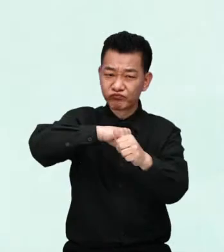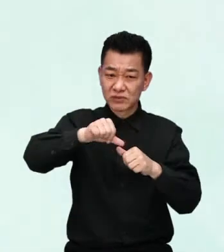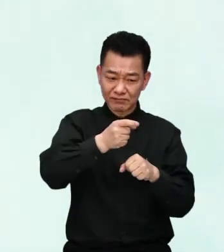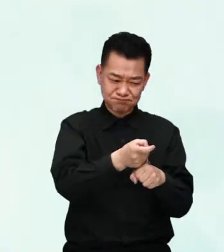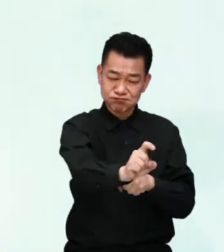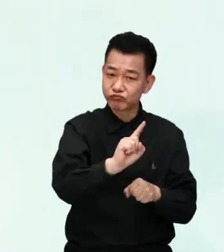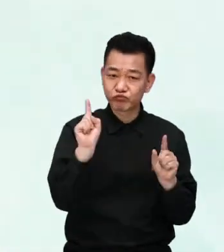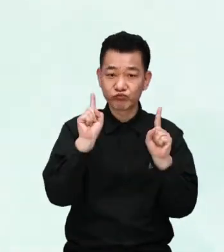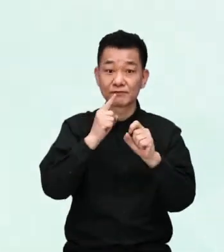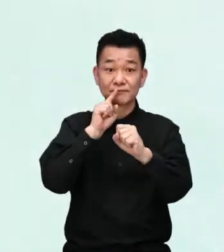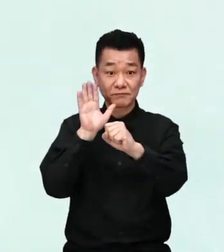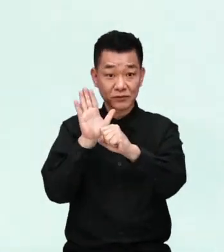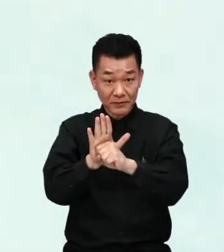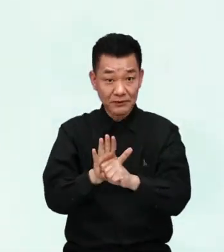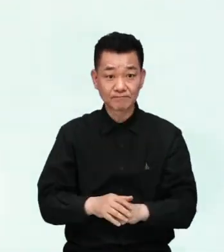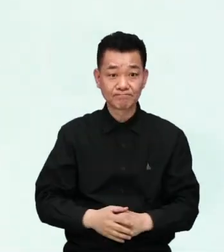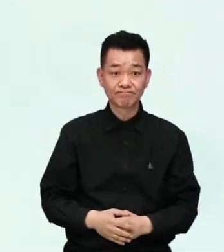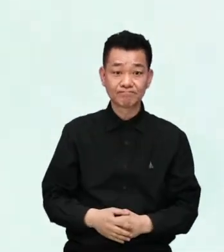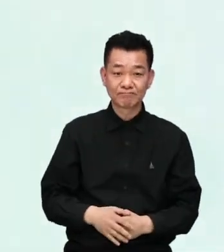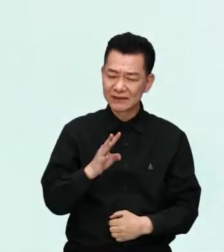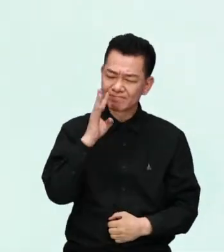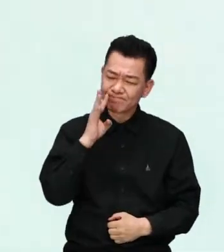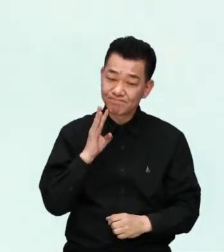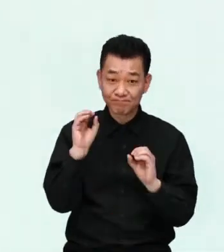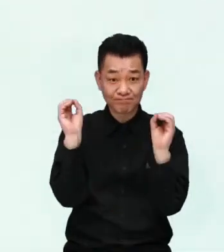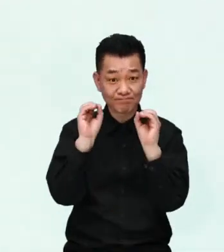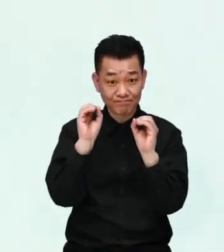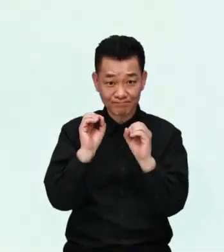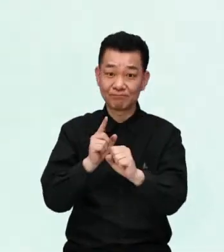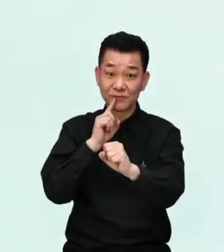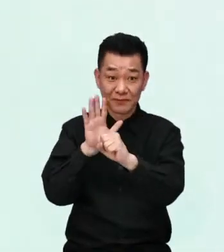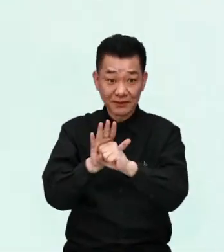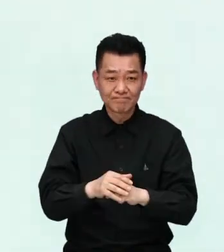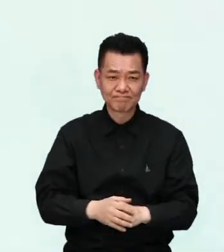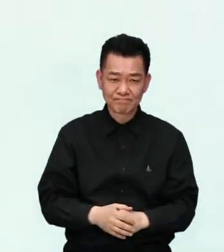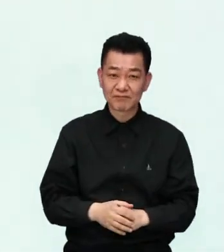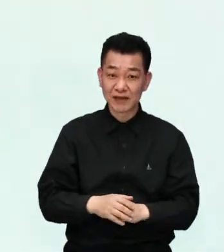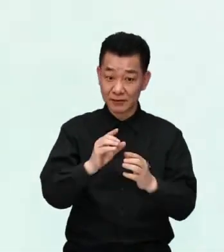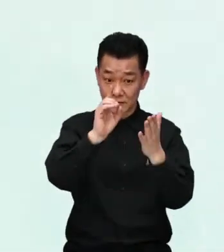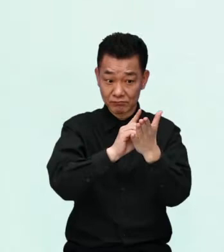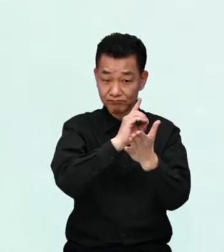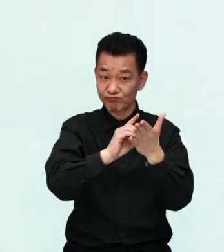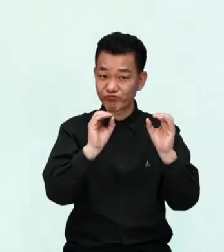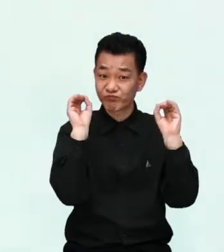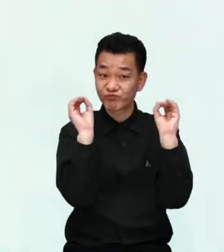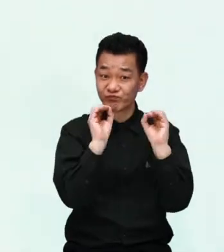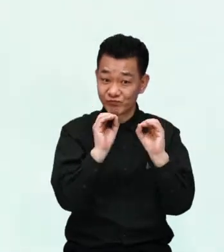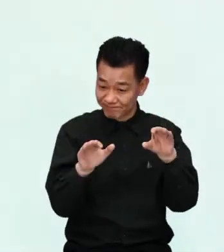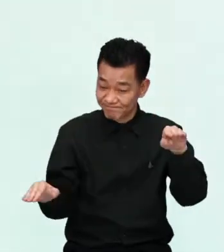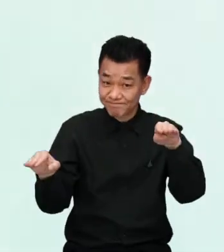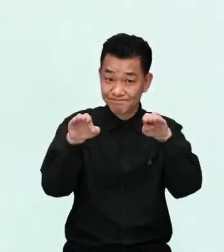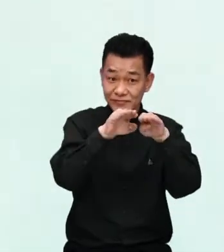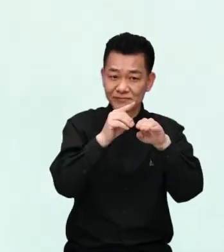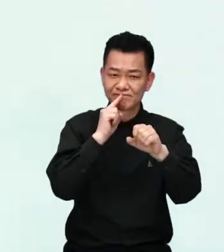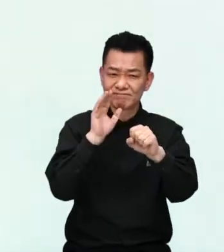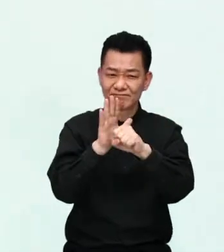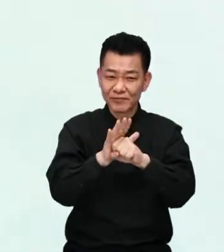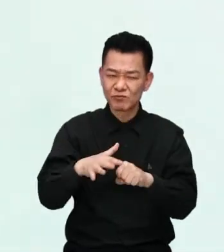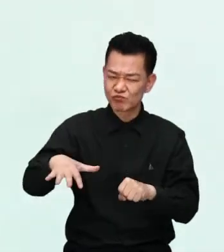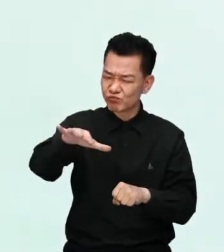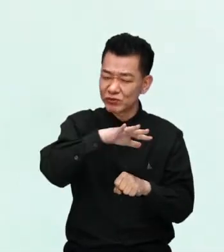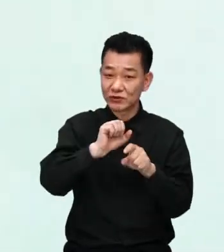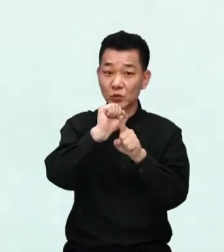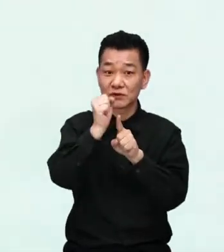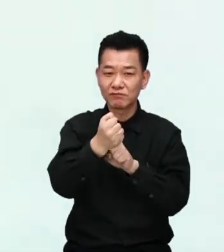Promises such as not hurting each other, not stealing other people's stuff, and seeking happiness without discrimination exist